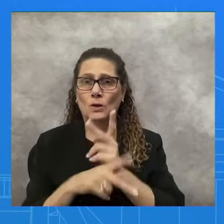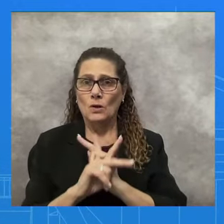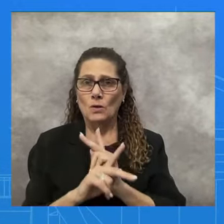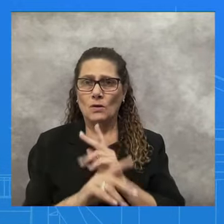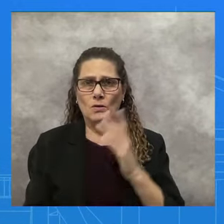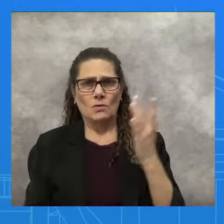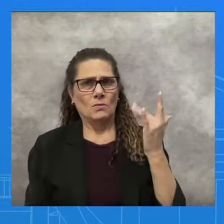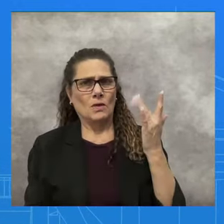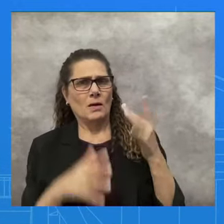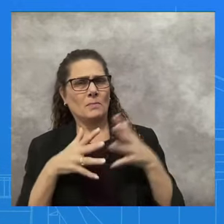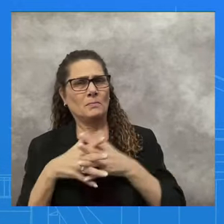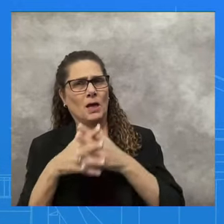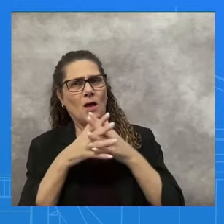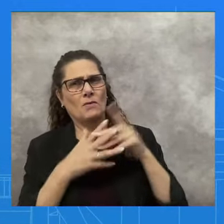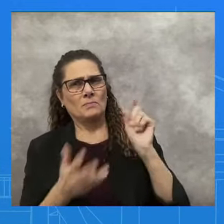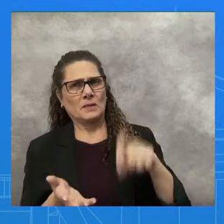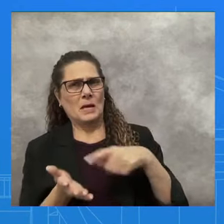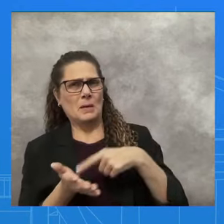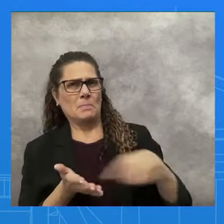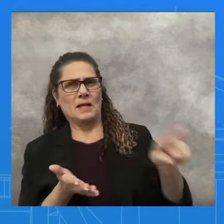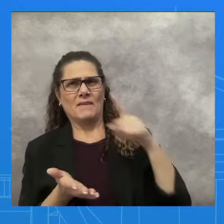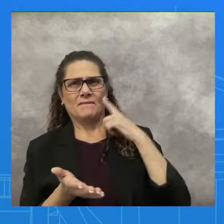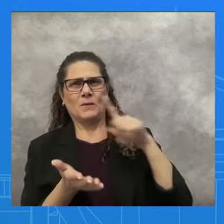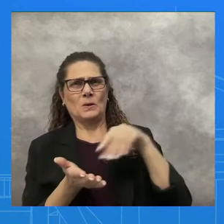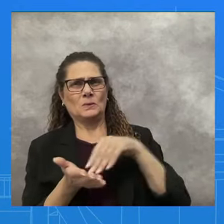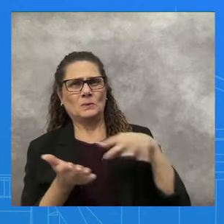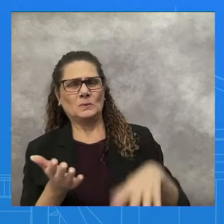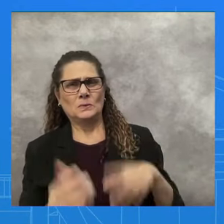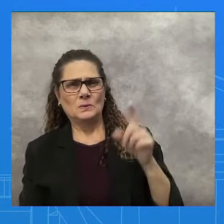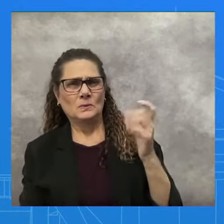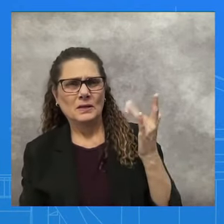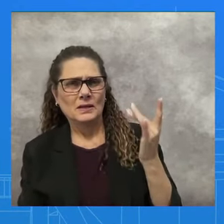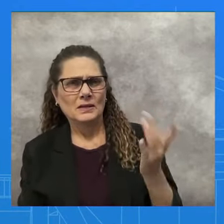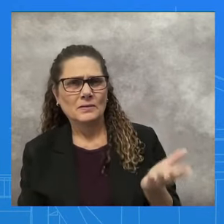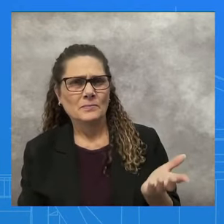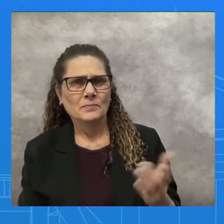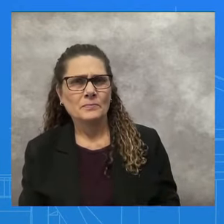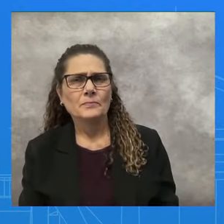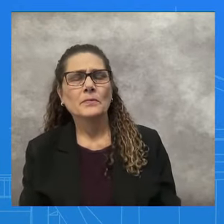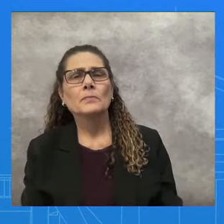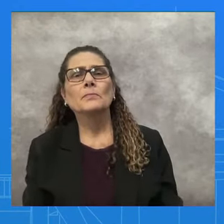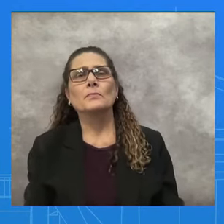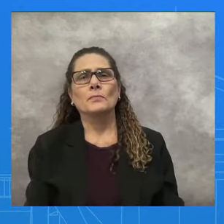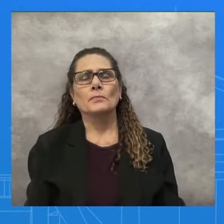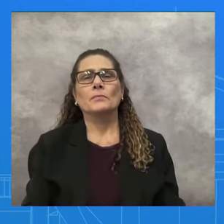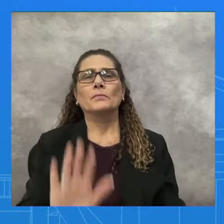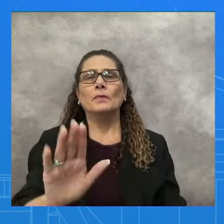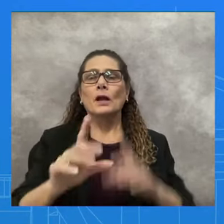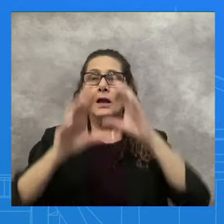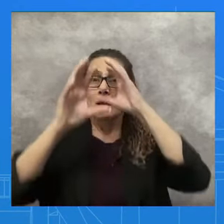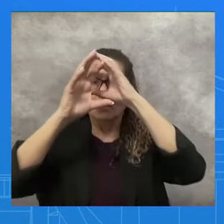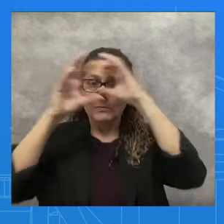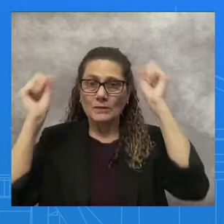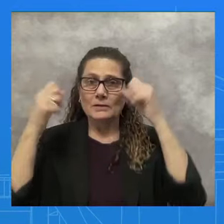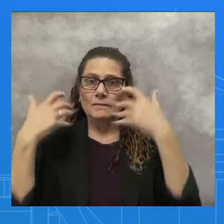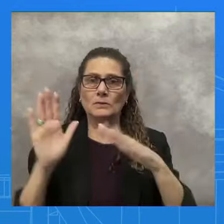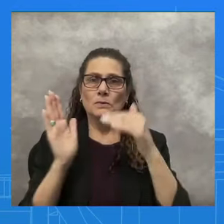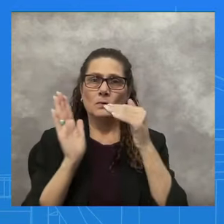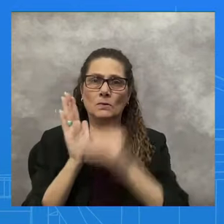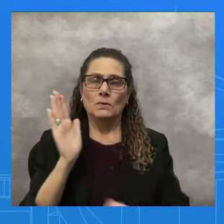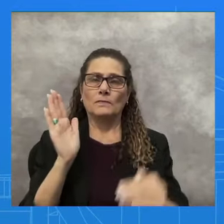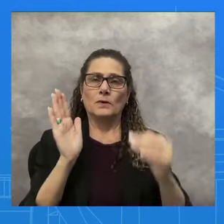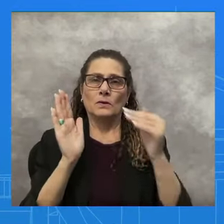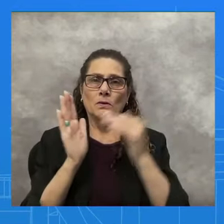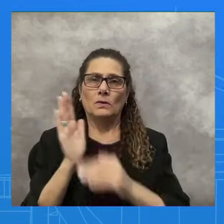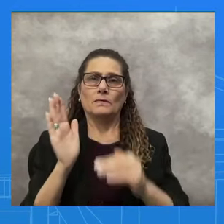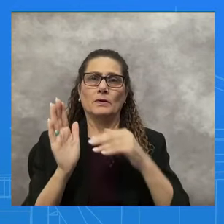of a CBO projection. I'm just going to be really careful here. What the president has said over and over again, and I just went back and forth with one of your colleagues on this, he wants to